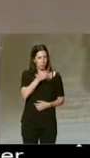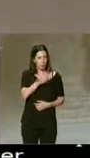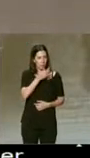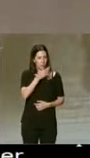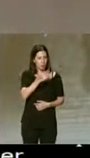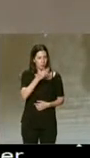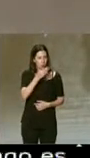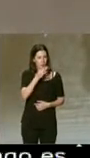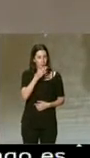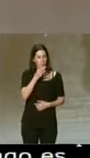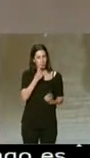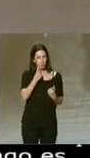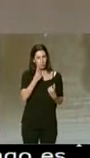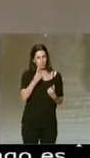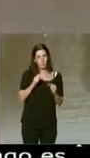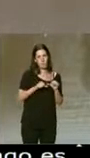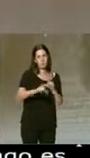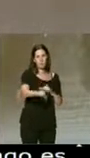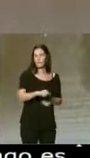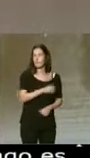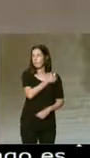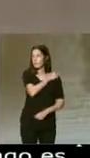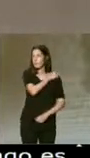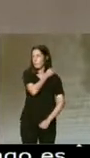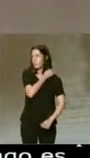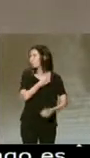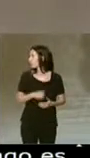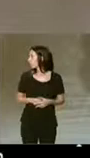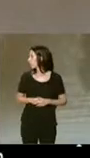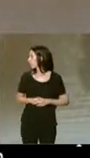there's a long way to go still along these lines.